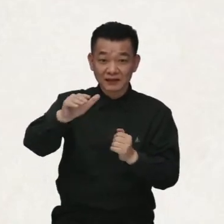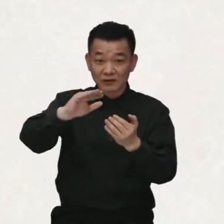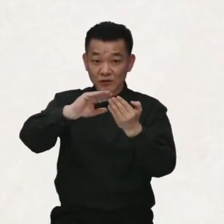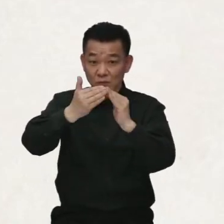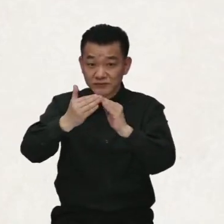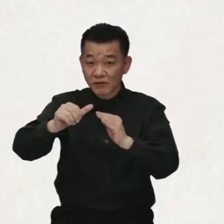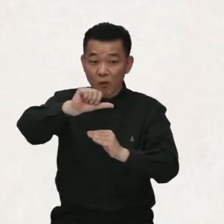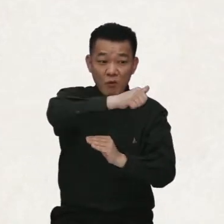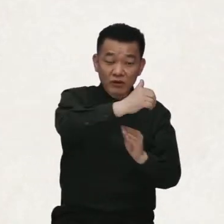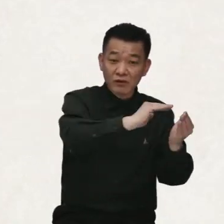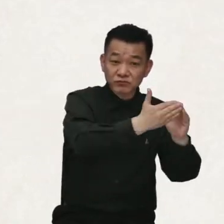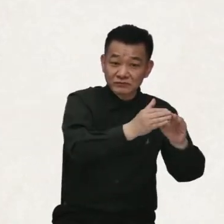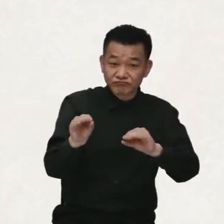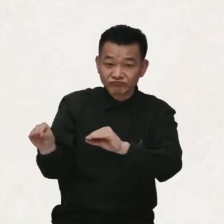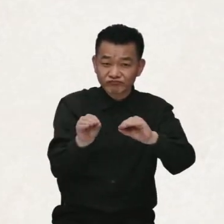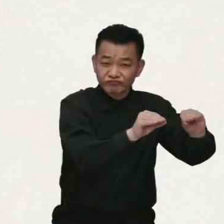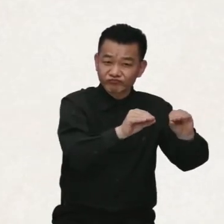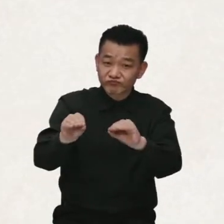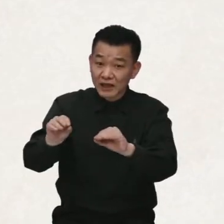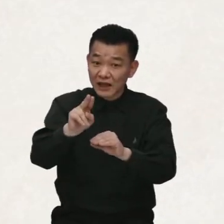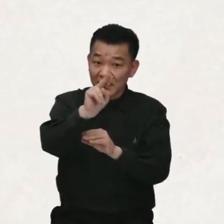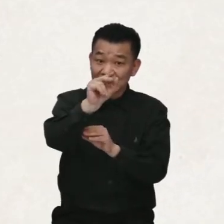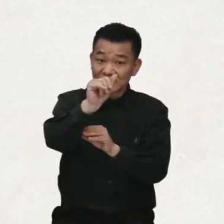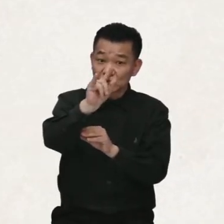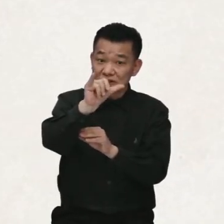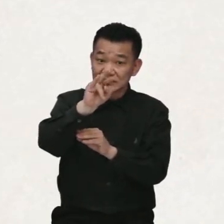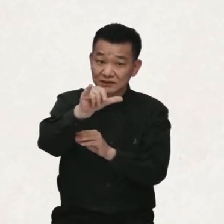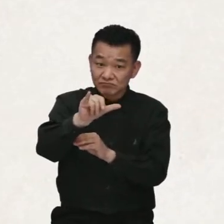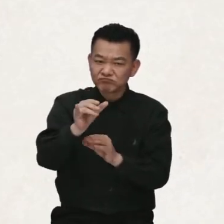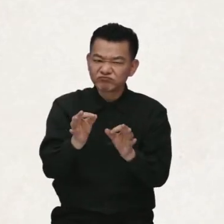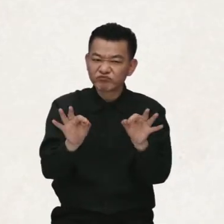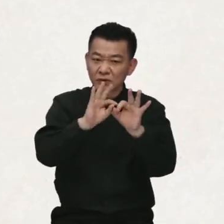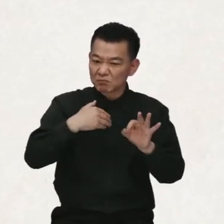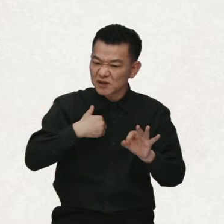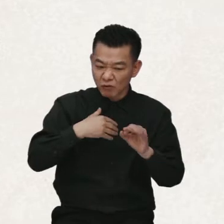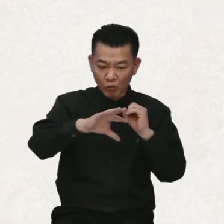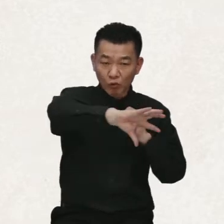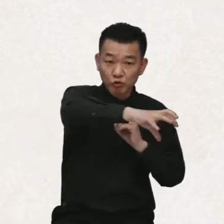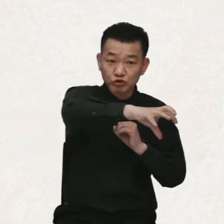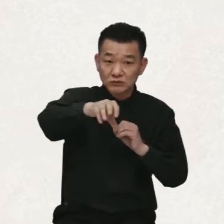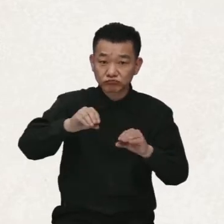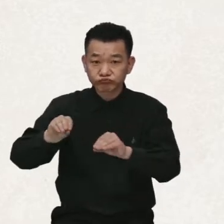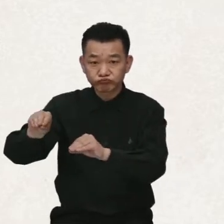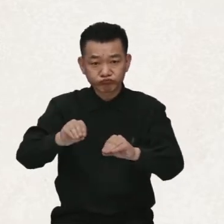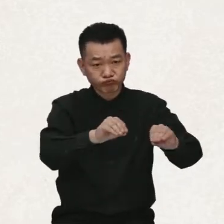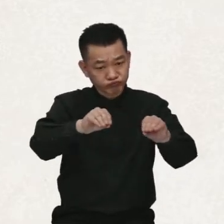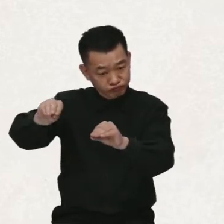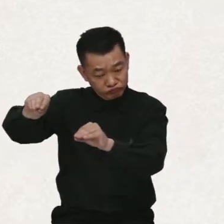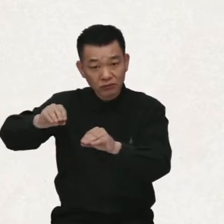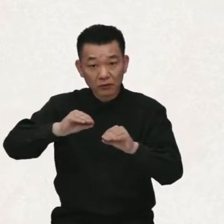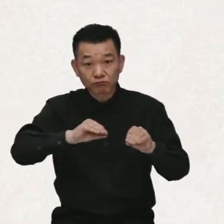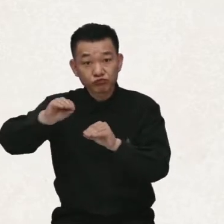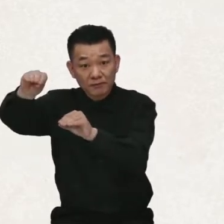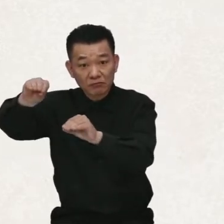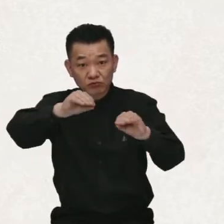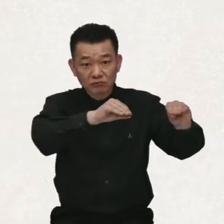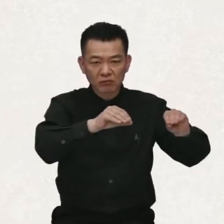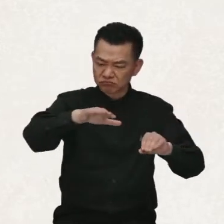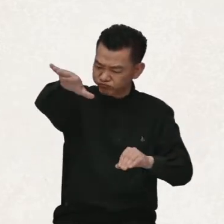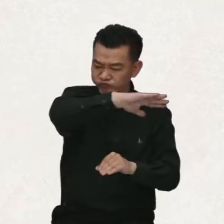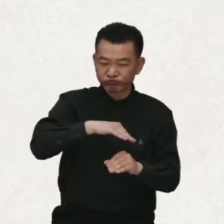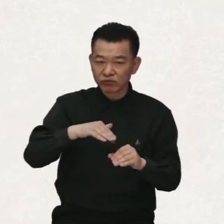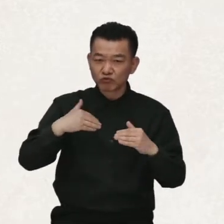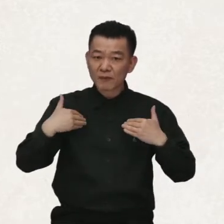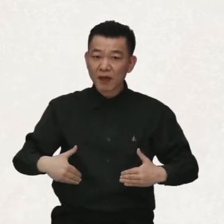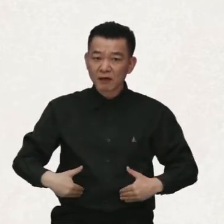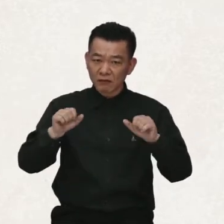Moving from one place to another, or being able to immigrate from the country where a person has his or her nationality to a different country are